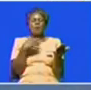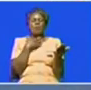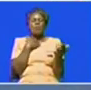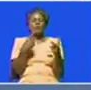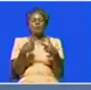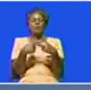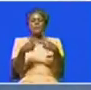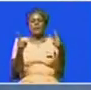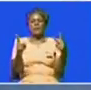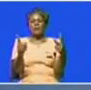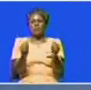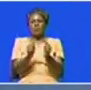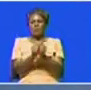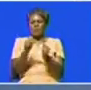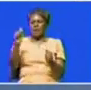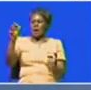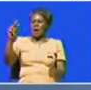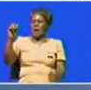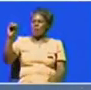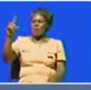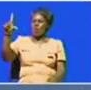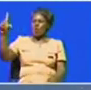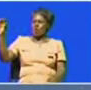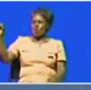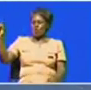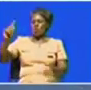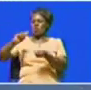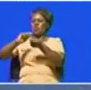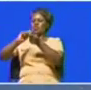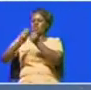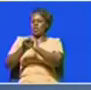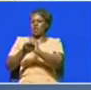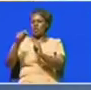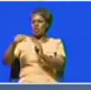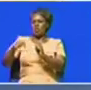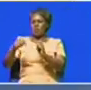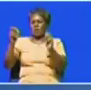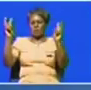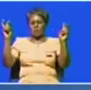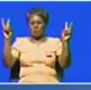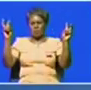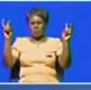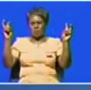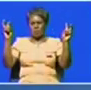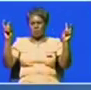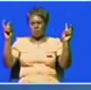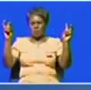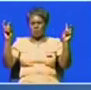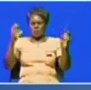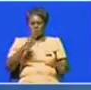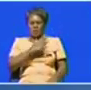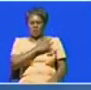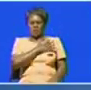you, Honorable Amolo. So, reforms. Today, the hashtag that's been trending that, you know, the